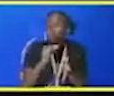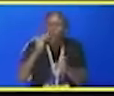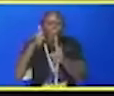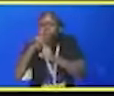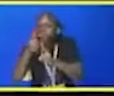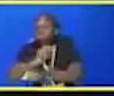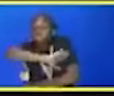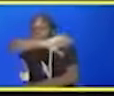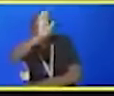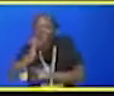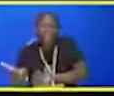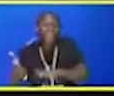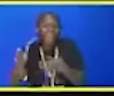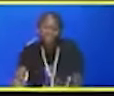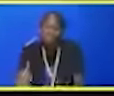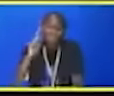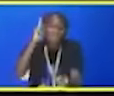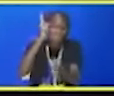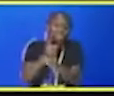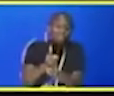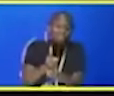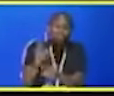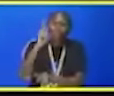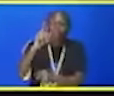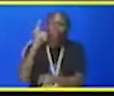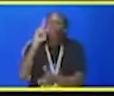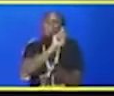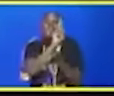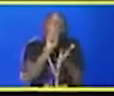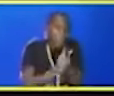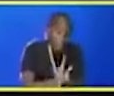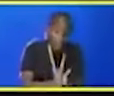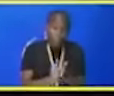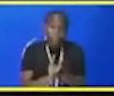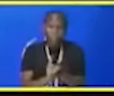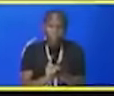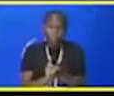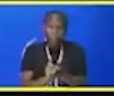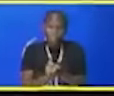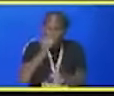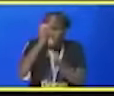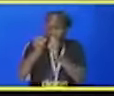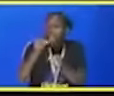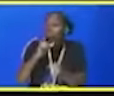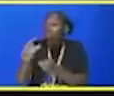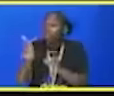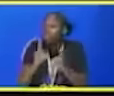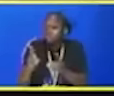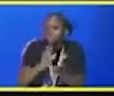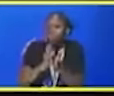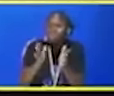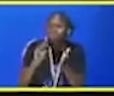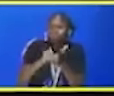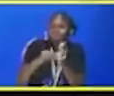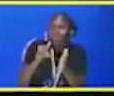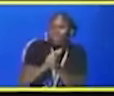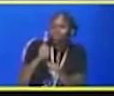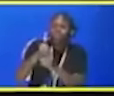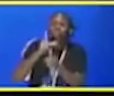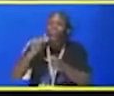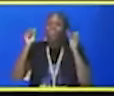respect, if you cannot use this conference and take 1 hour with God. Flog it out with